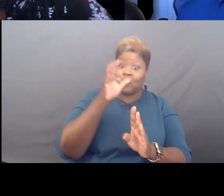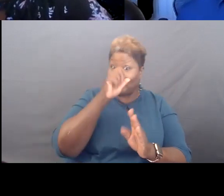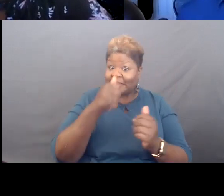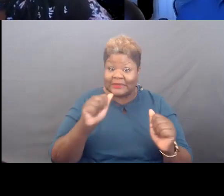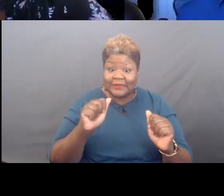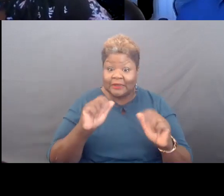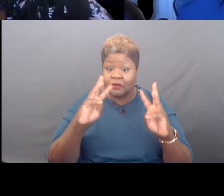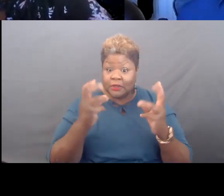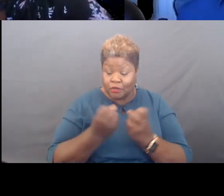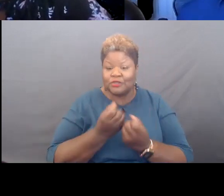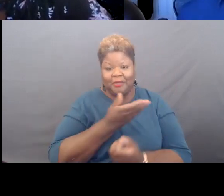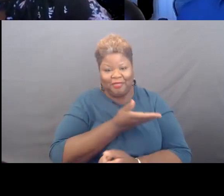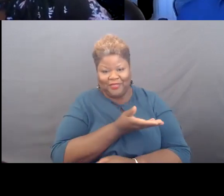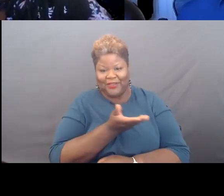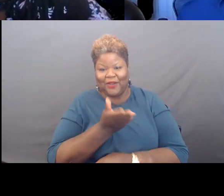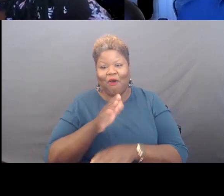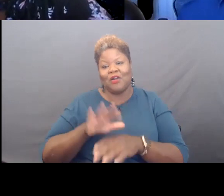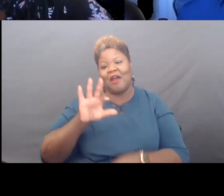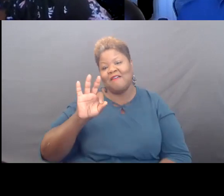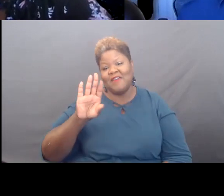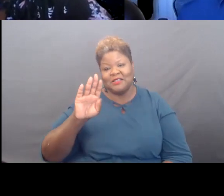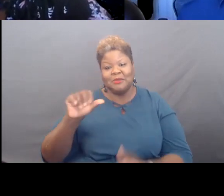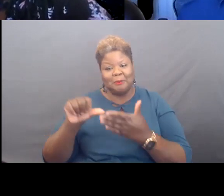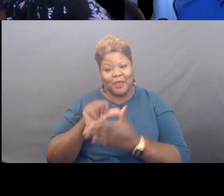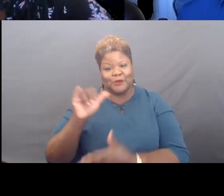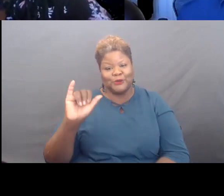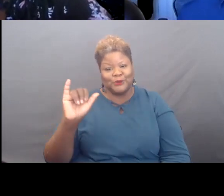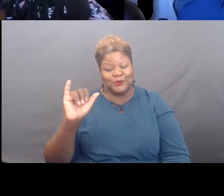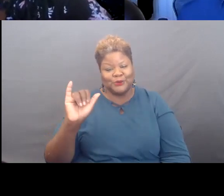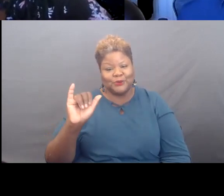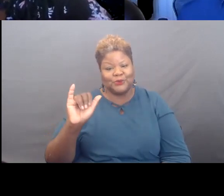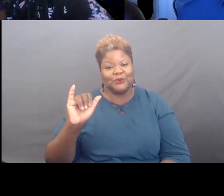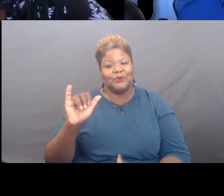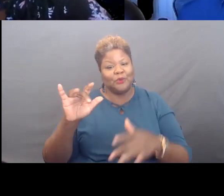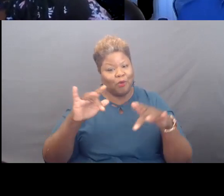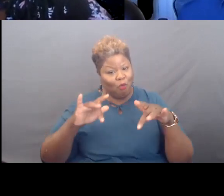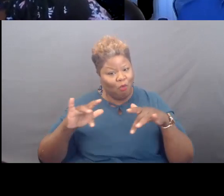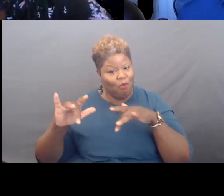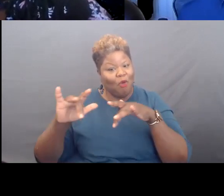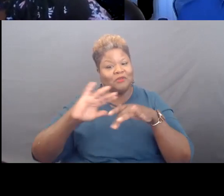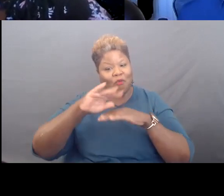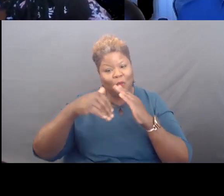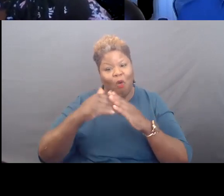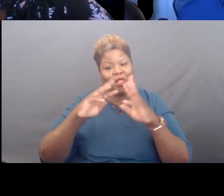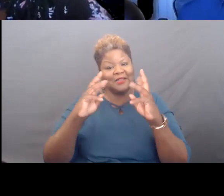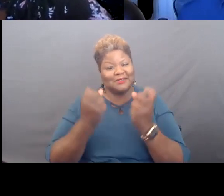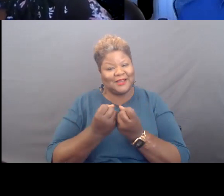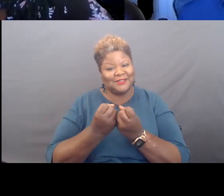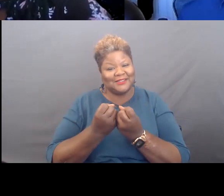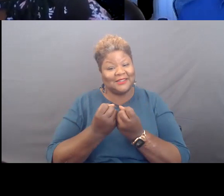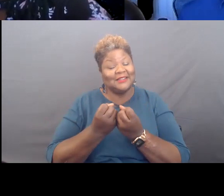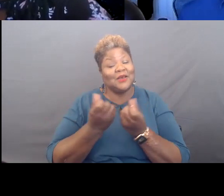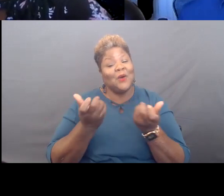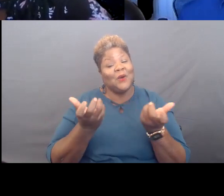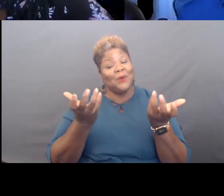previous sessions. They're also on our Facebook page as well, recordings of all sessions. So with